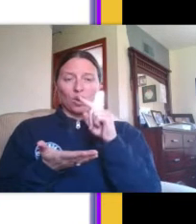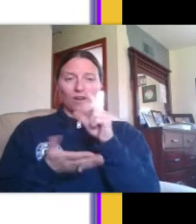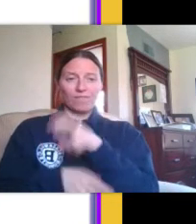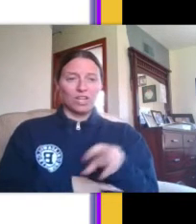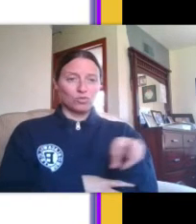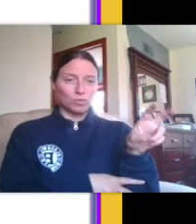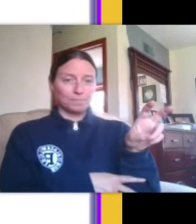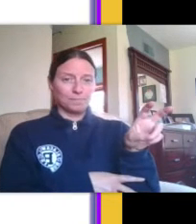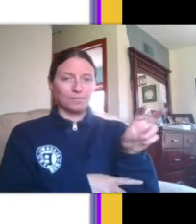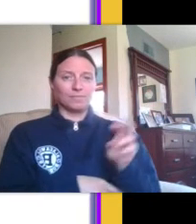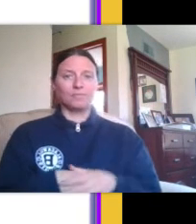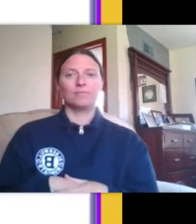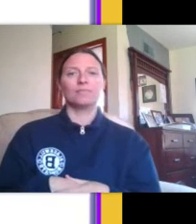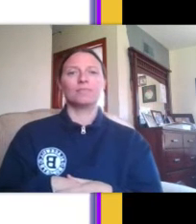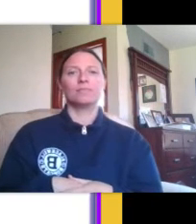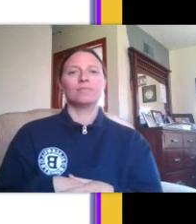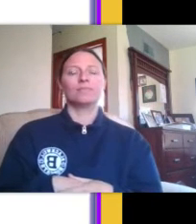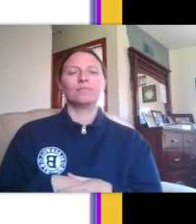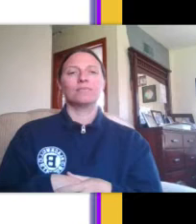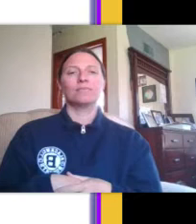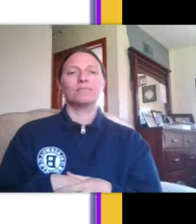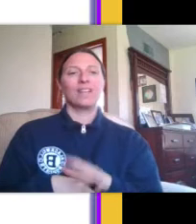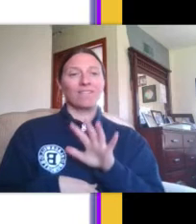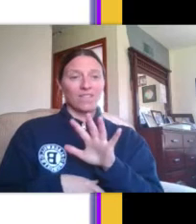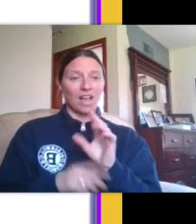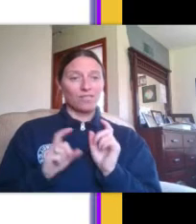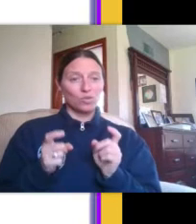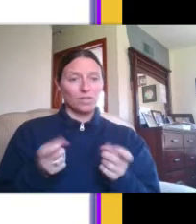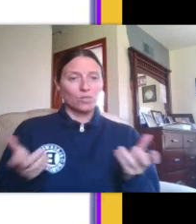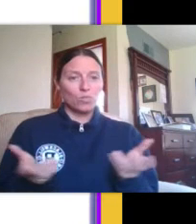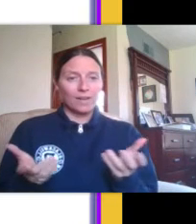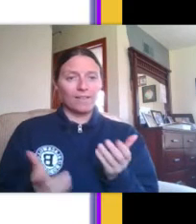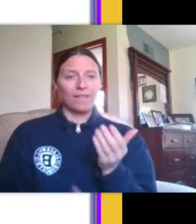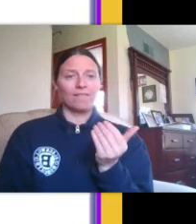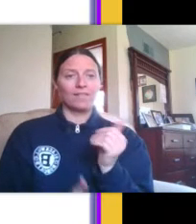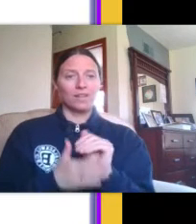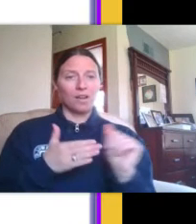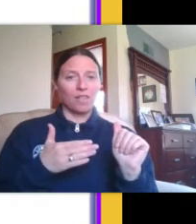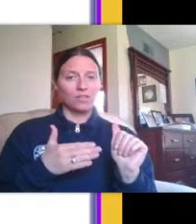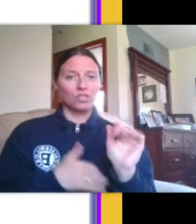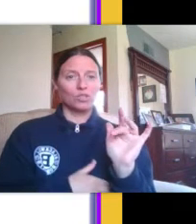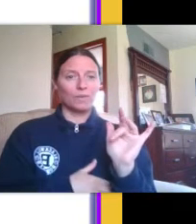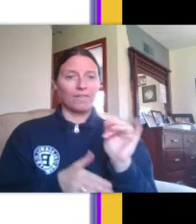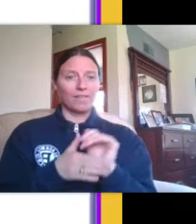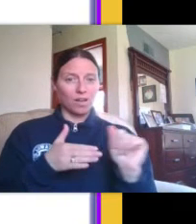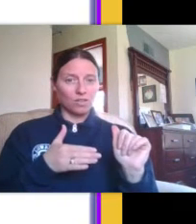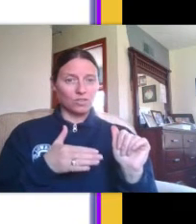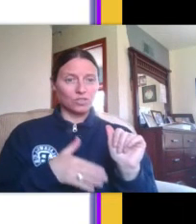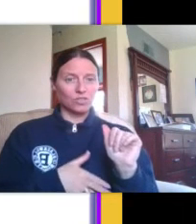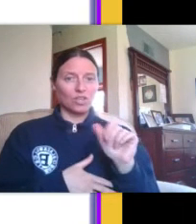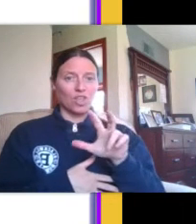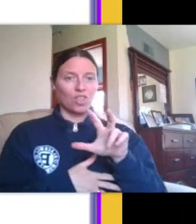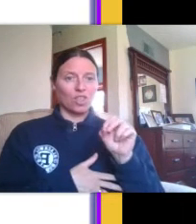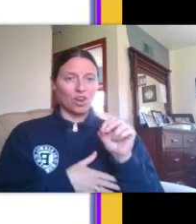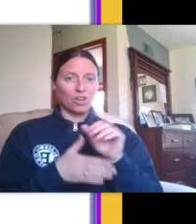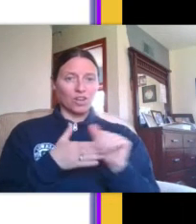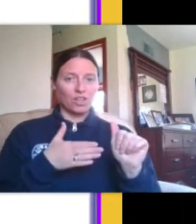wildlife preservation. 5 of the donations are $15, $25,